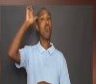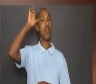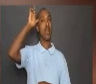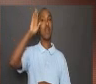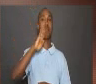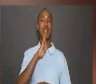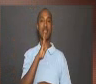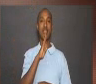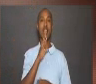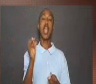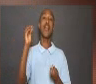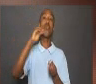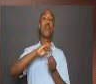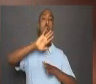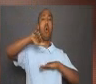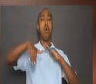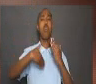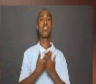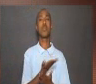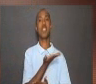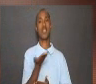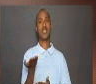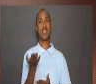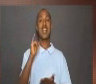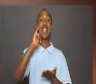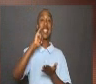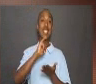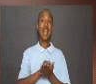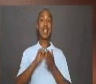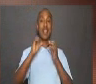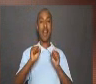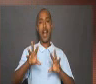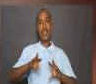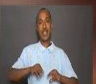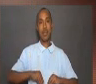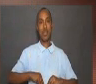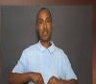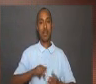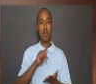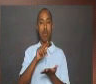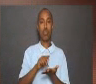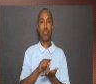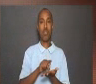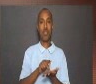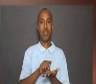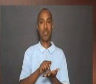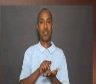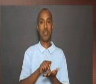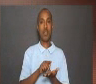Bronsted-Lowry bases include all substances that can accept